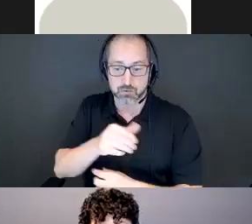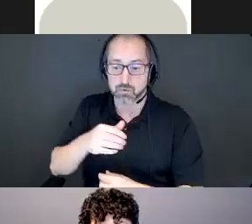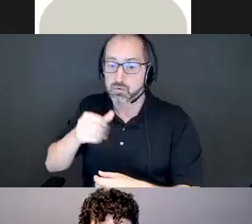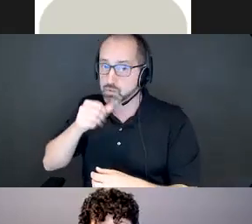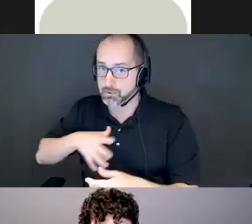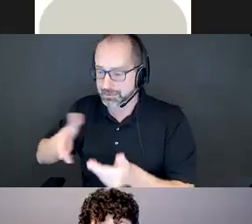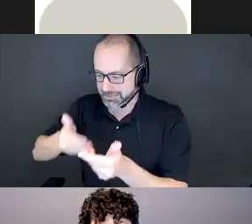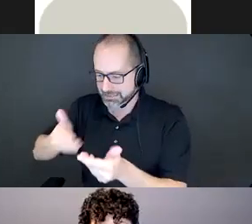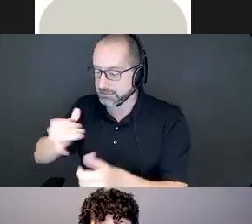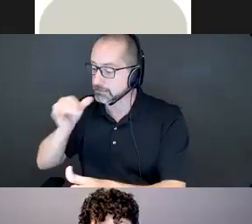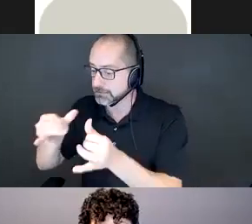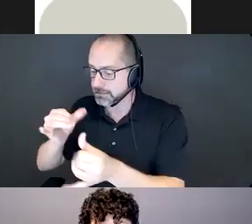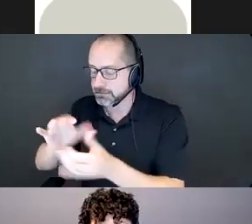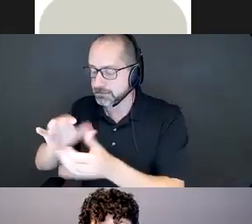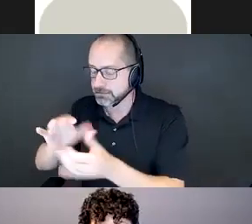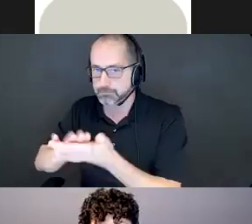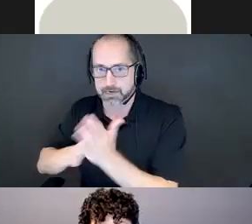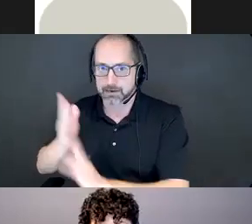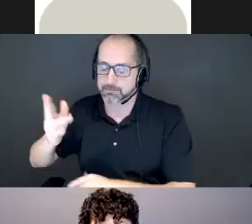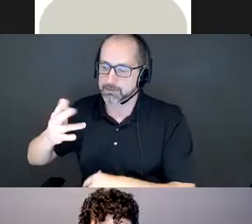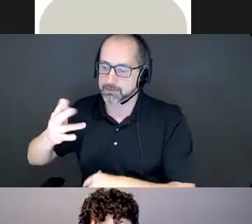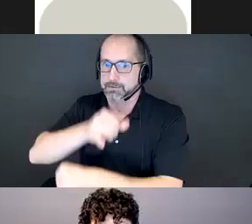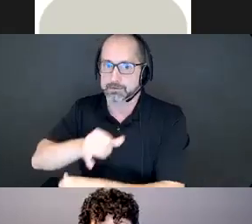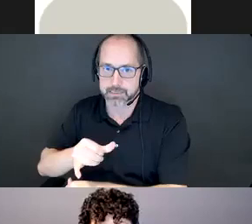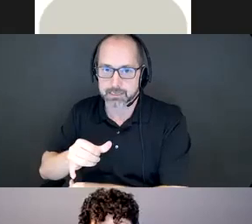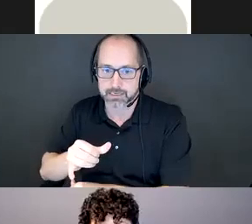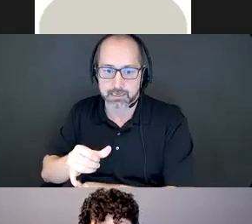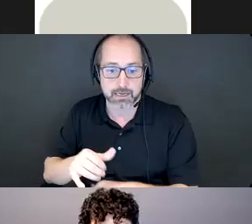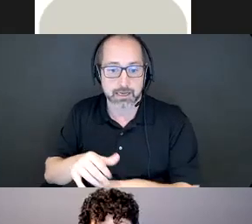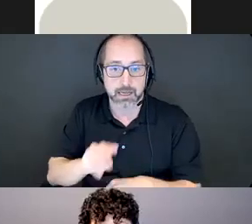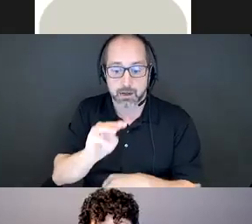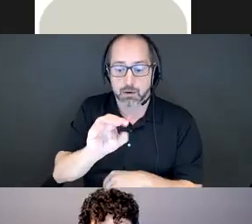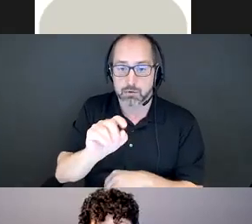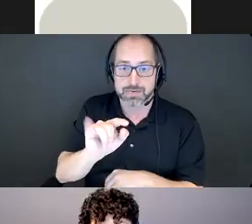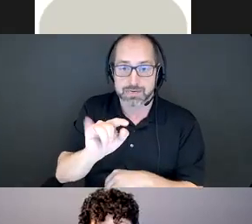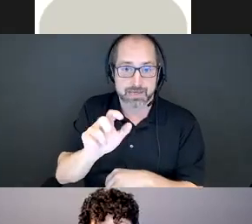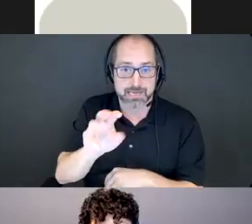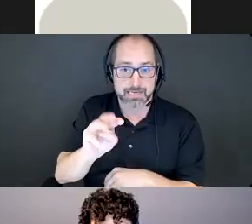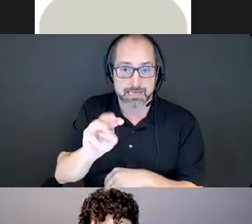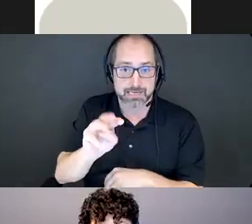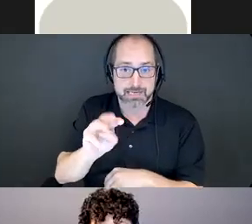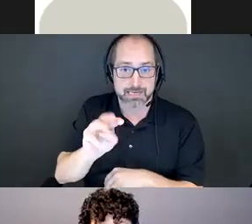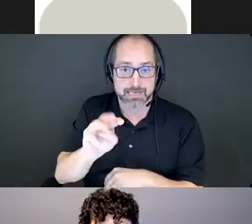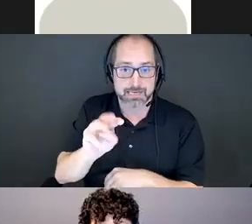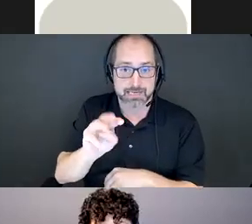higher rate. And slower metabolism results in those prolonged effects in the central nervous